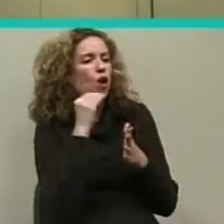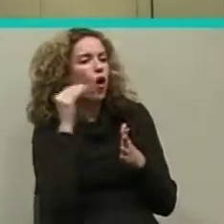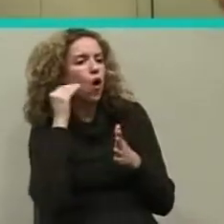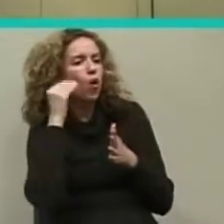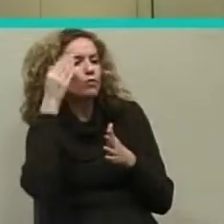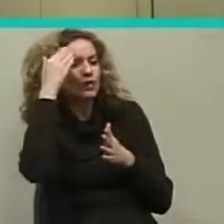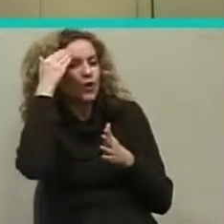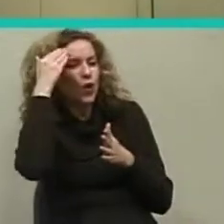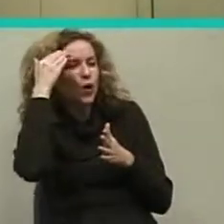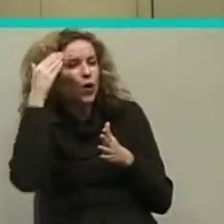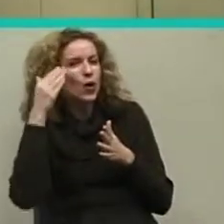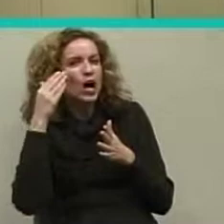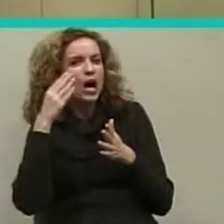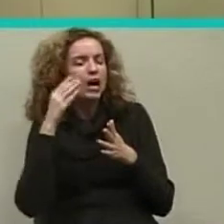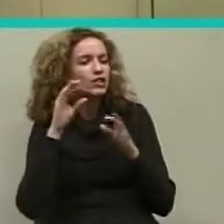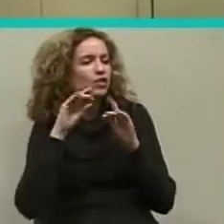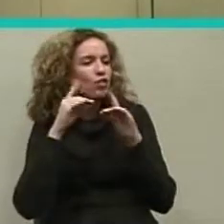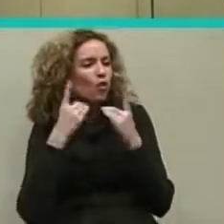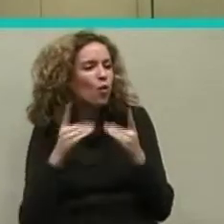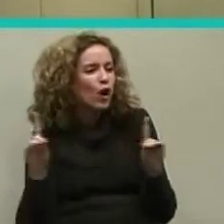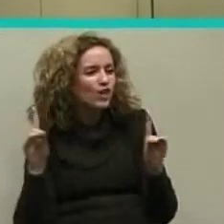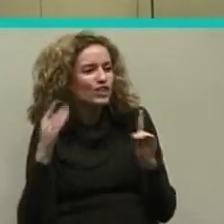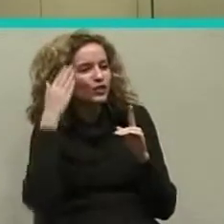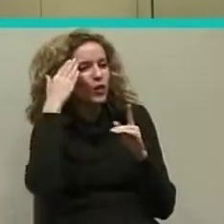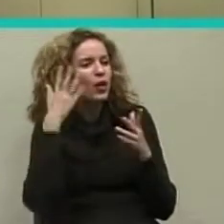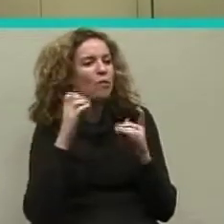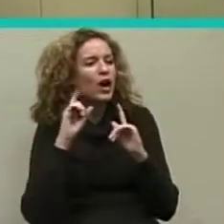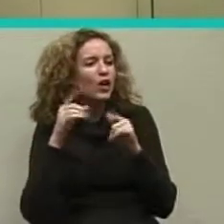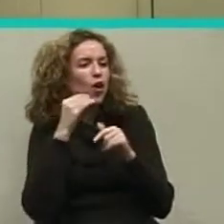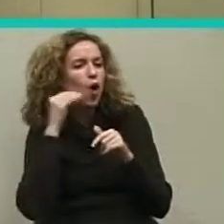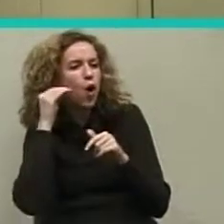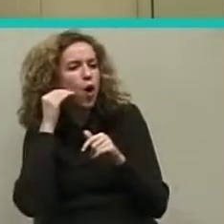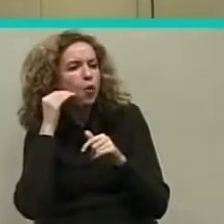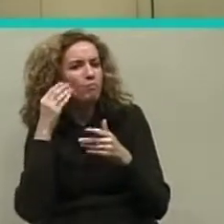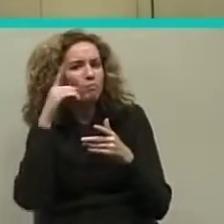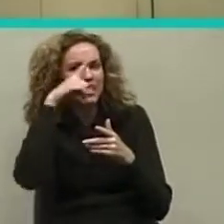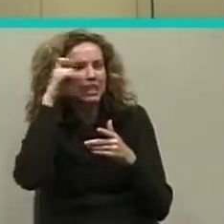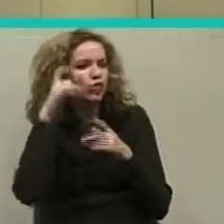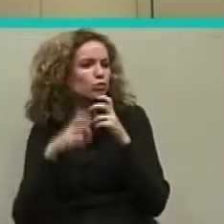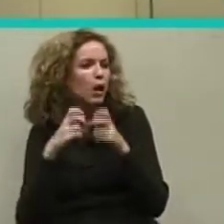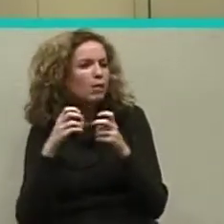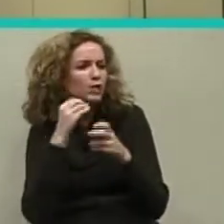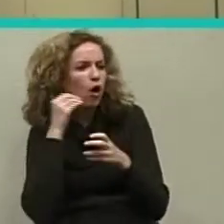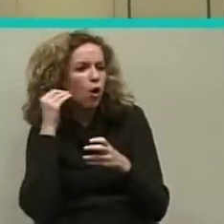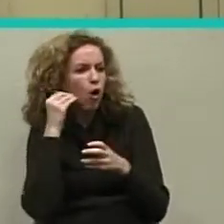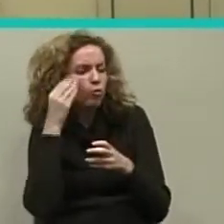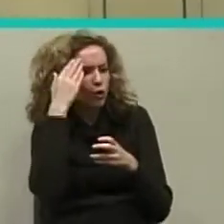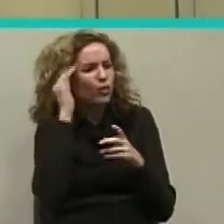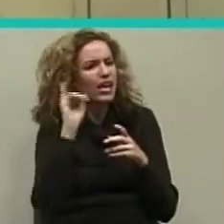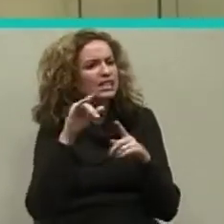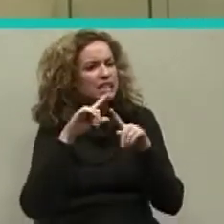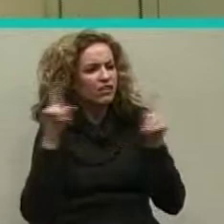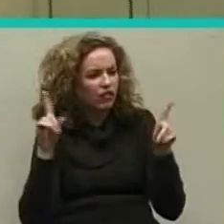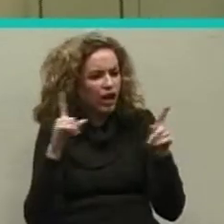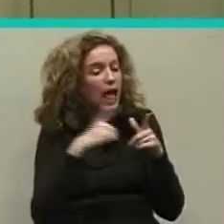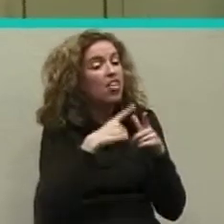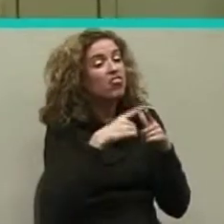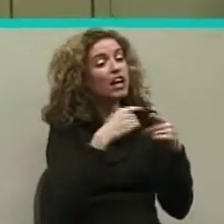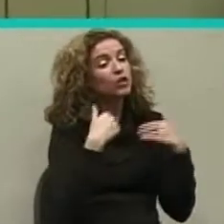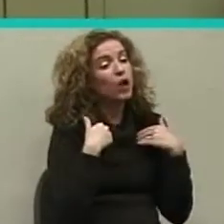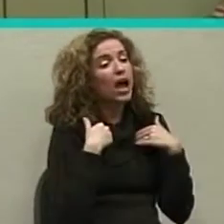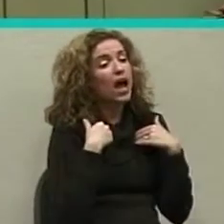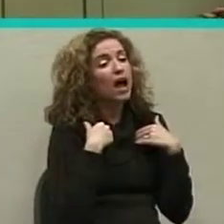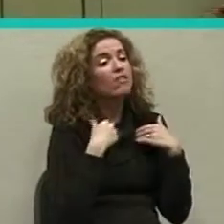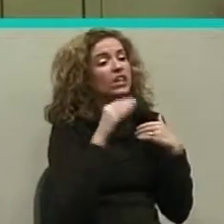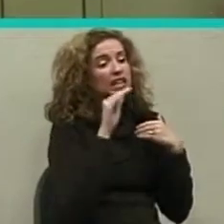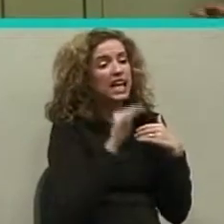leave. Mom's going to die. I've got to be home. All right? That's a whole other issue. Then you've got kids who want to escape from school. All right? Then the